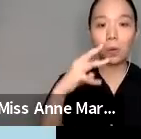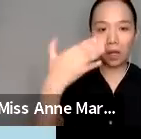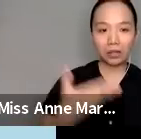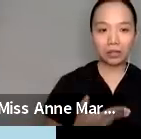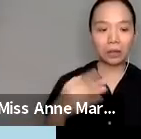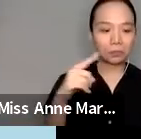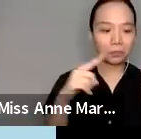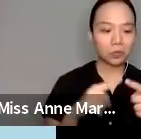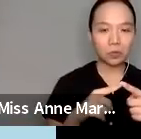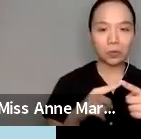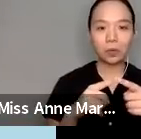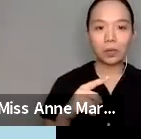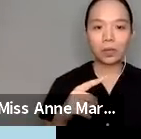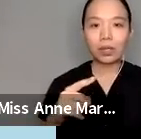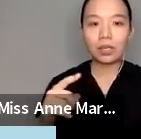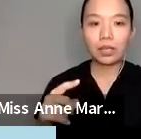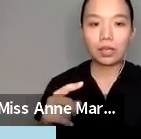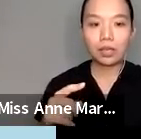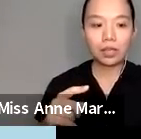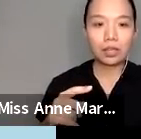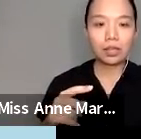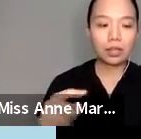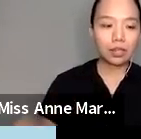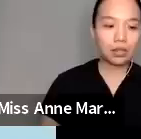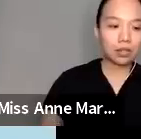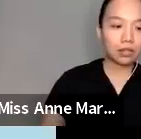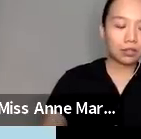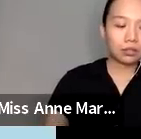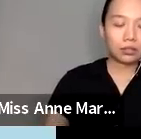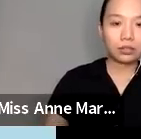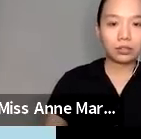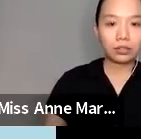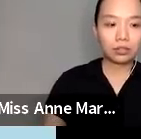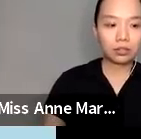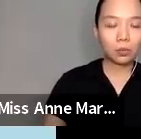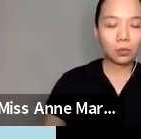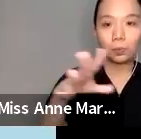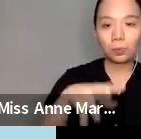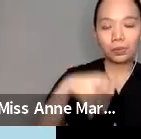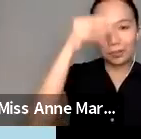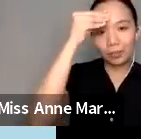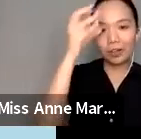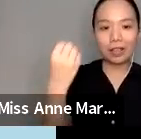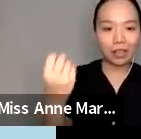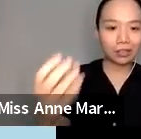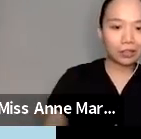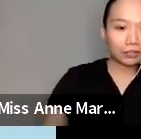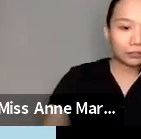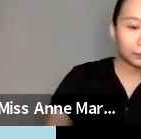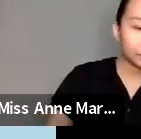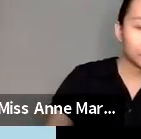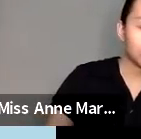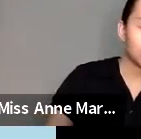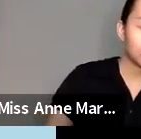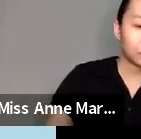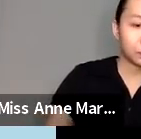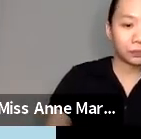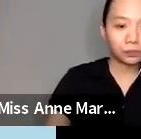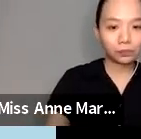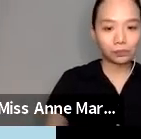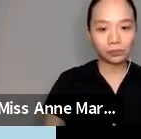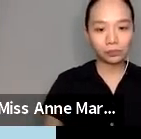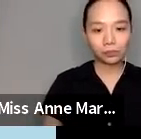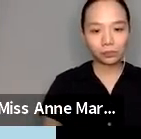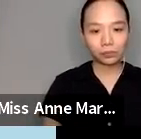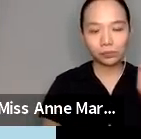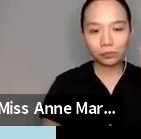get a lot of knowledge. We learn a lot because the curriculum, the teaching style there in Indonesia